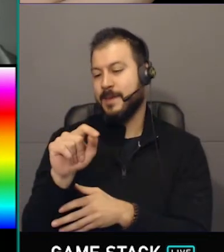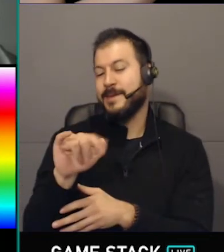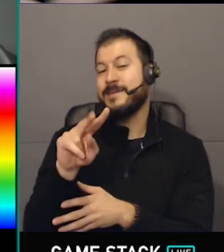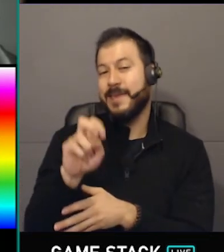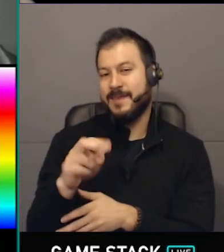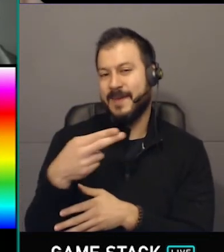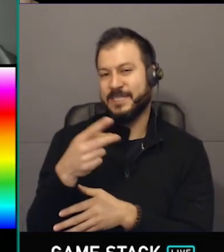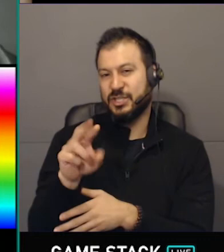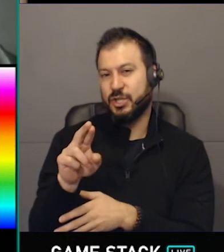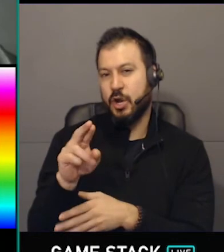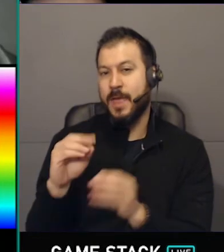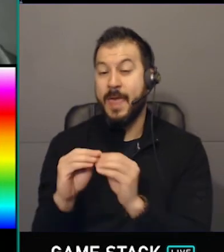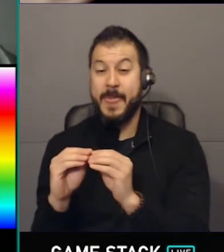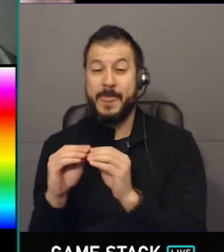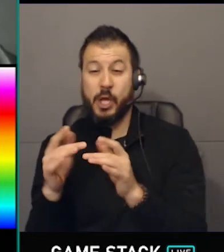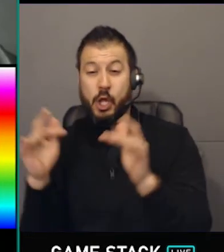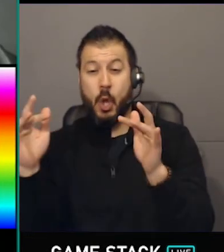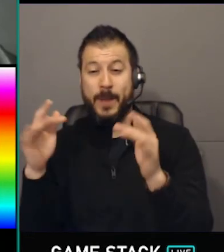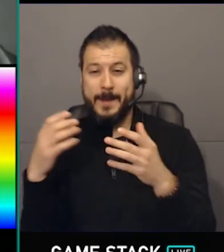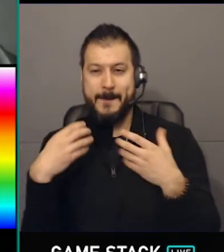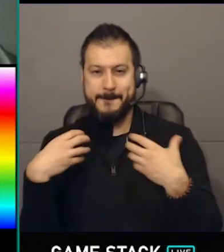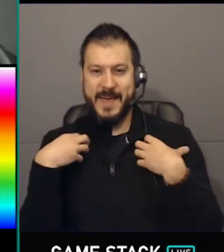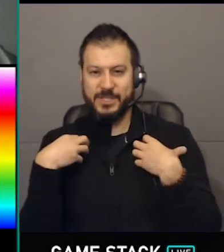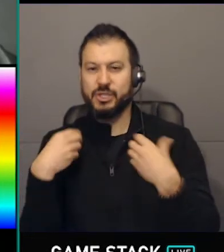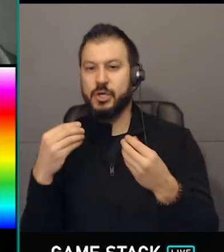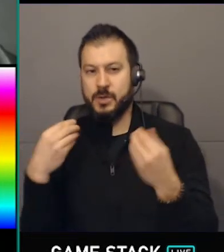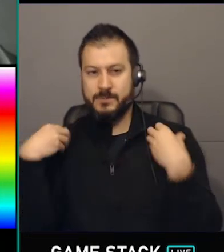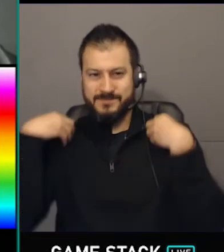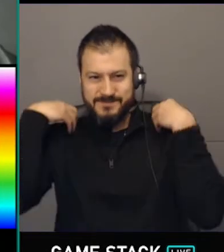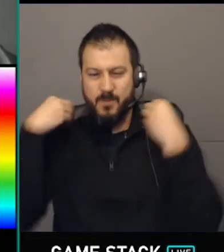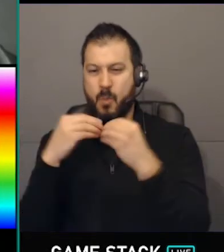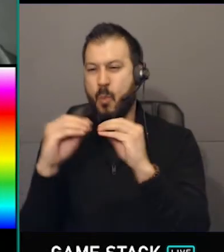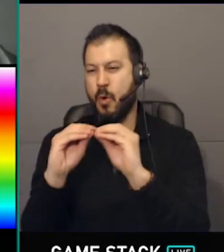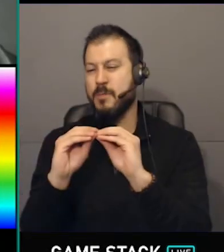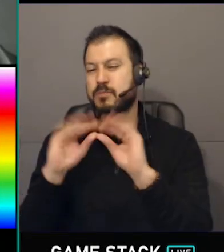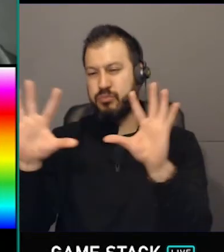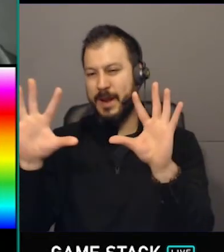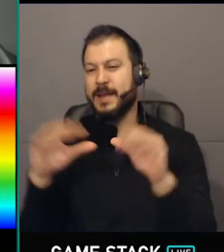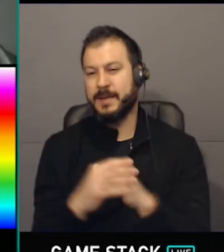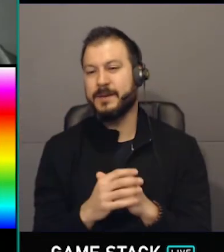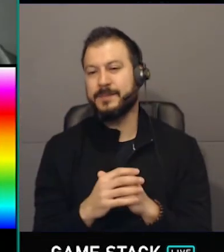glowing patches on their flight suit are significantly brighter.